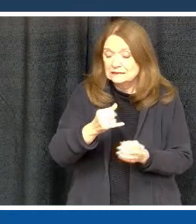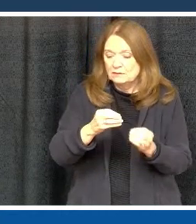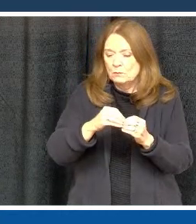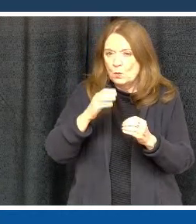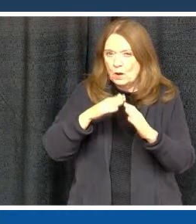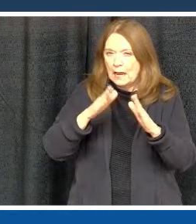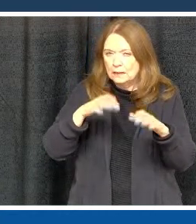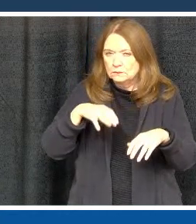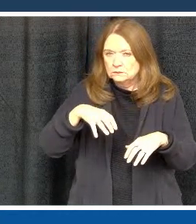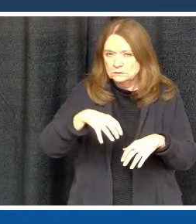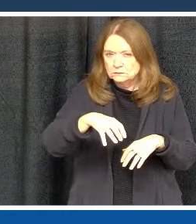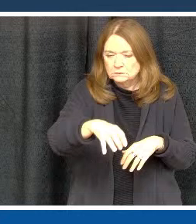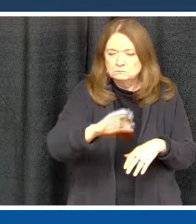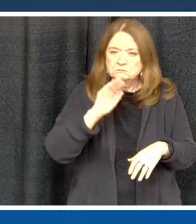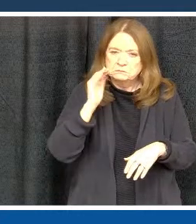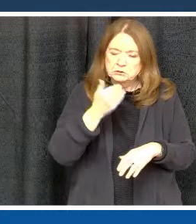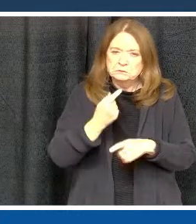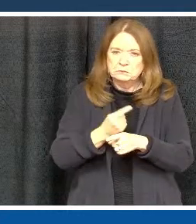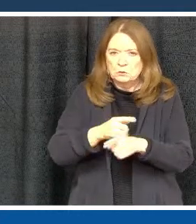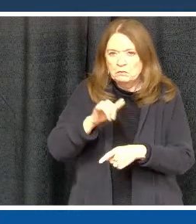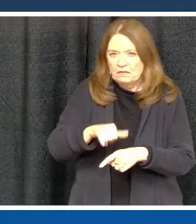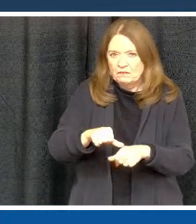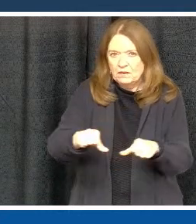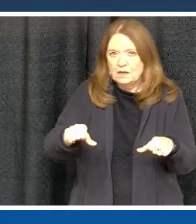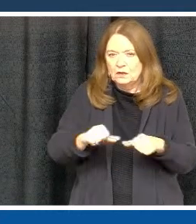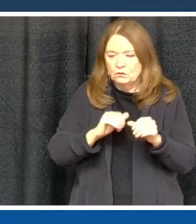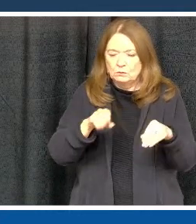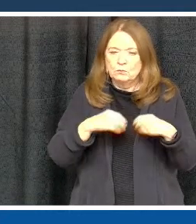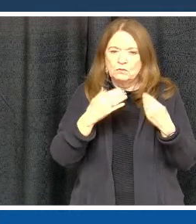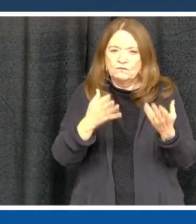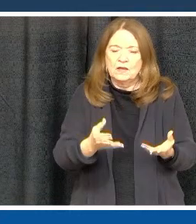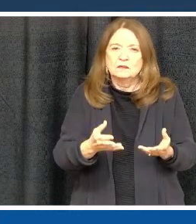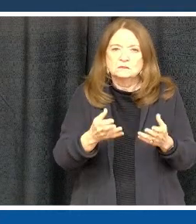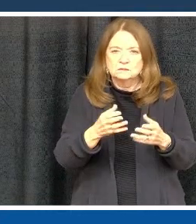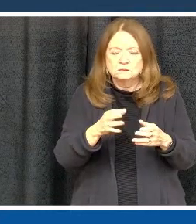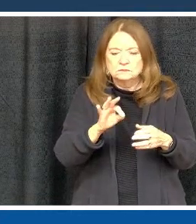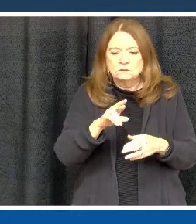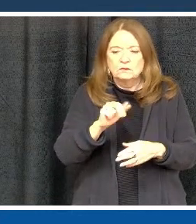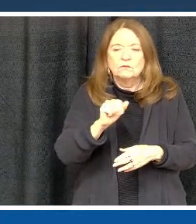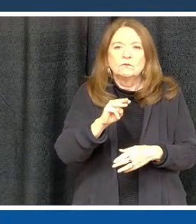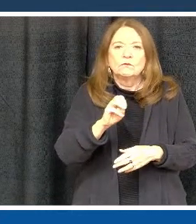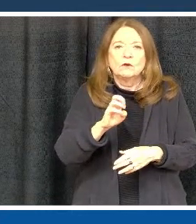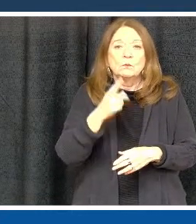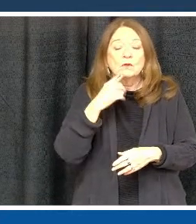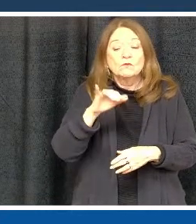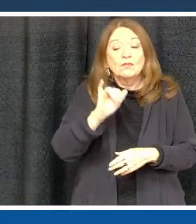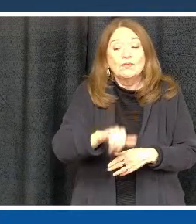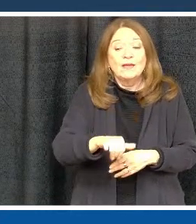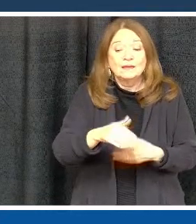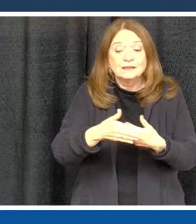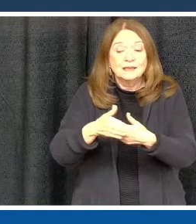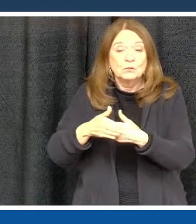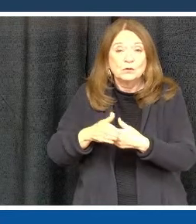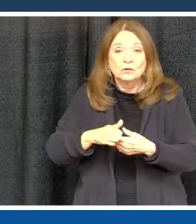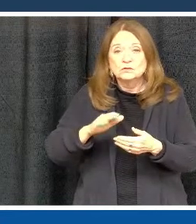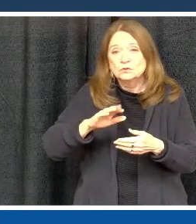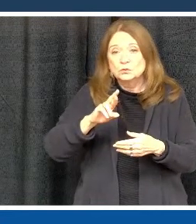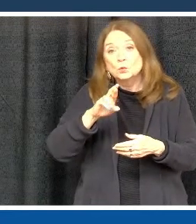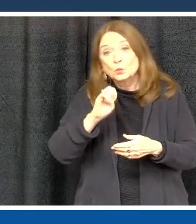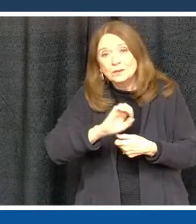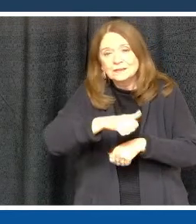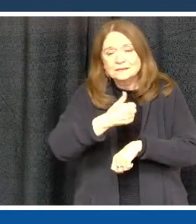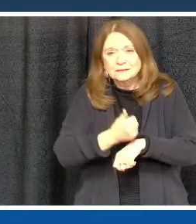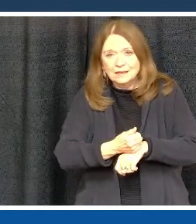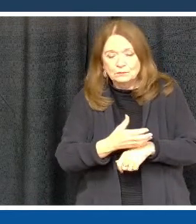Boulevard appeared to be appropriate, as it provides a framework for existing neighborhood to reestablish. Adequate infrastructure serves the